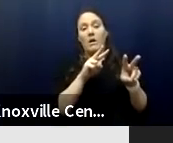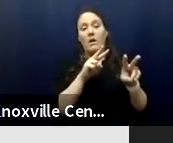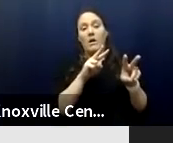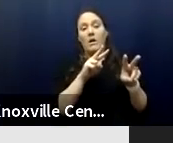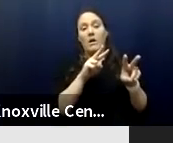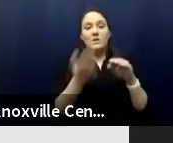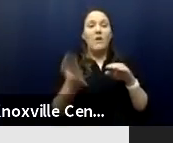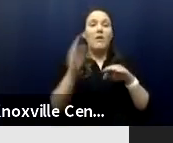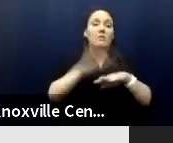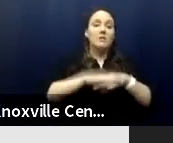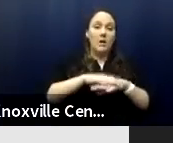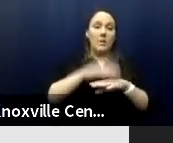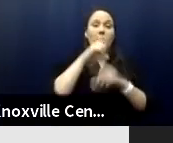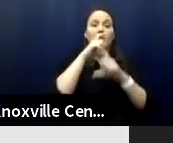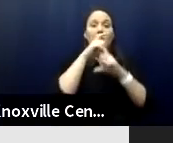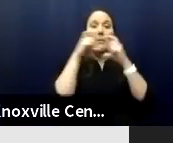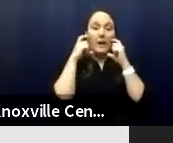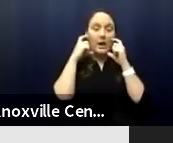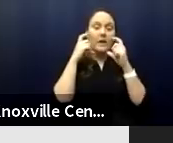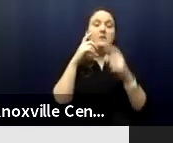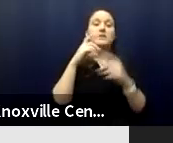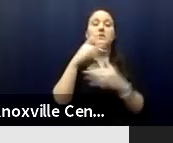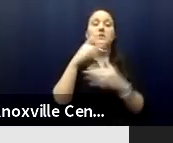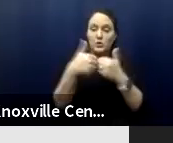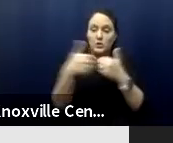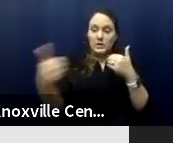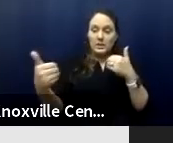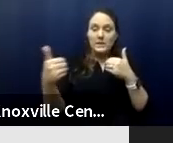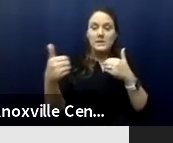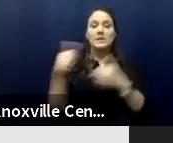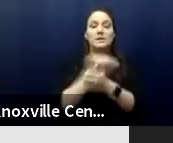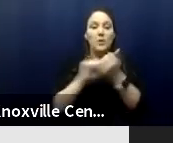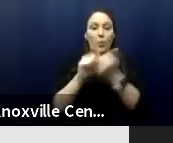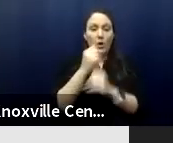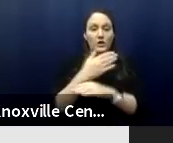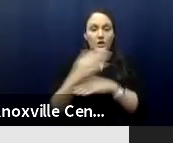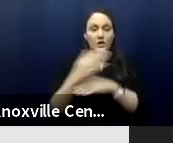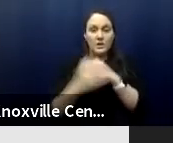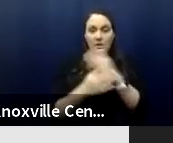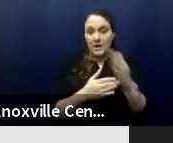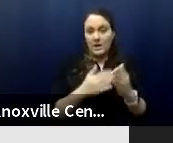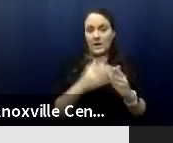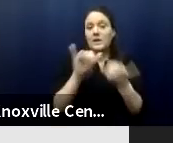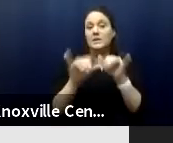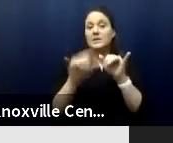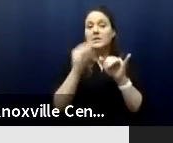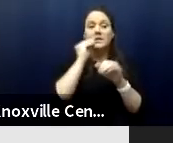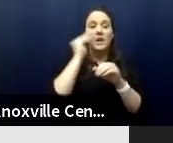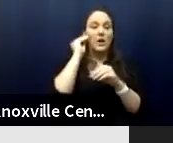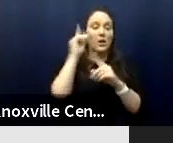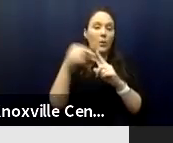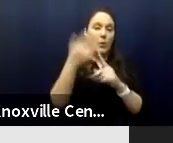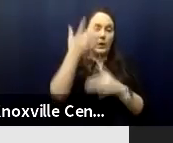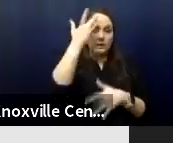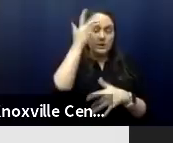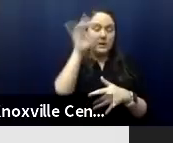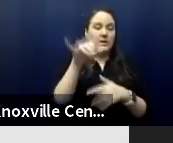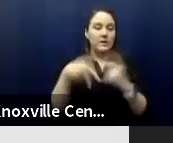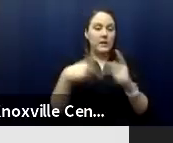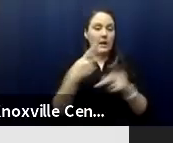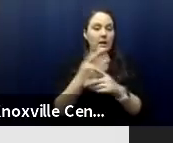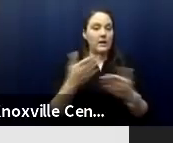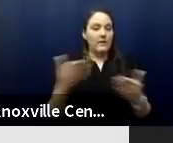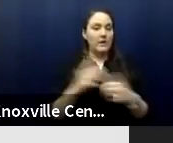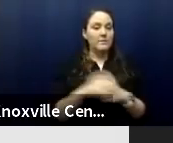of masks, of social distancing, washing hands, staying home when sick, those sorts of things are our 5 core